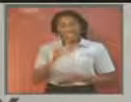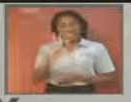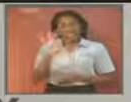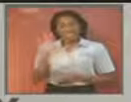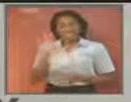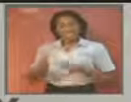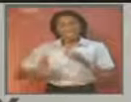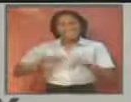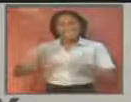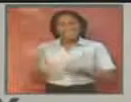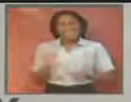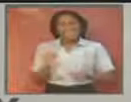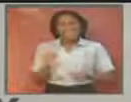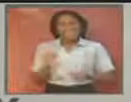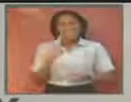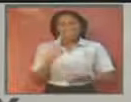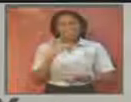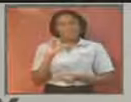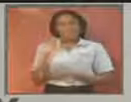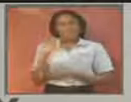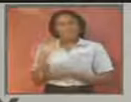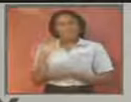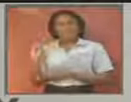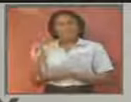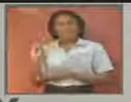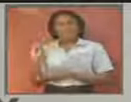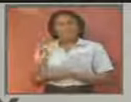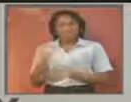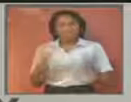1,349 at Rio Claro, totaling